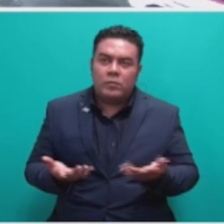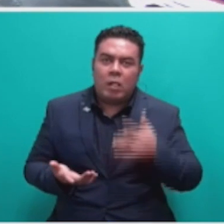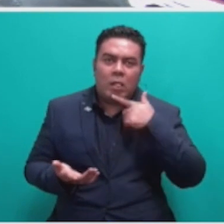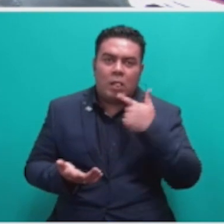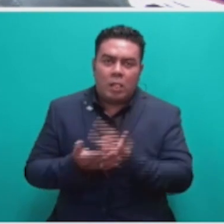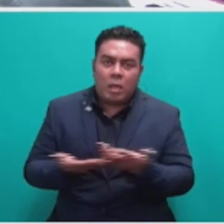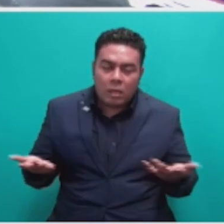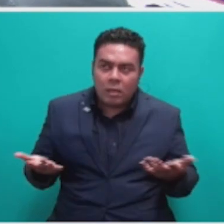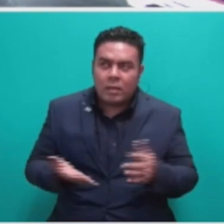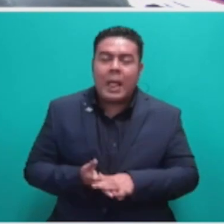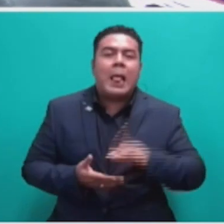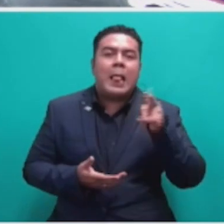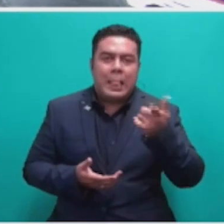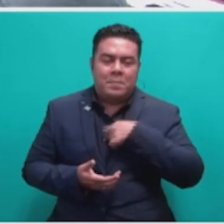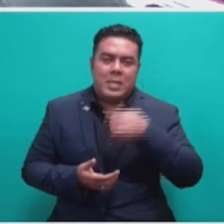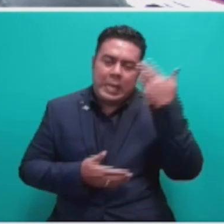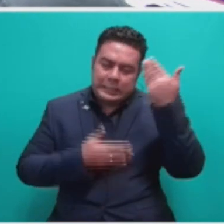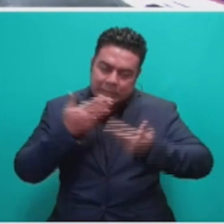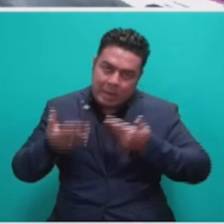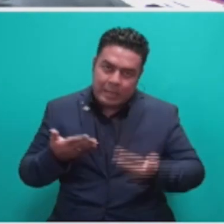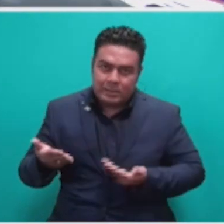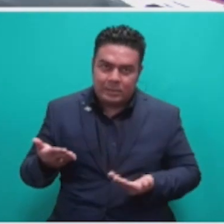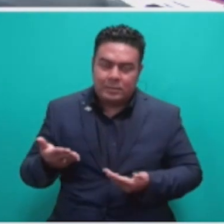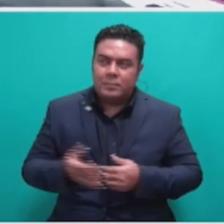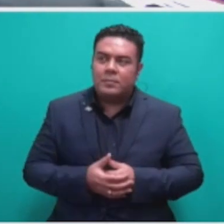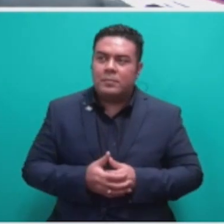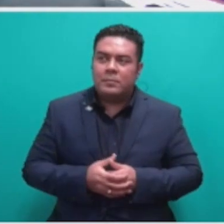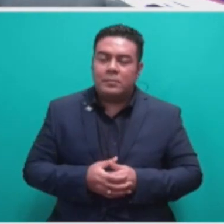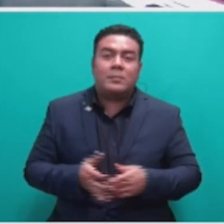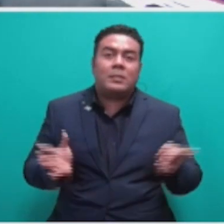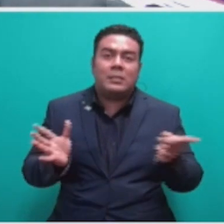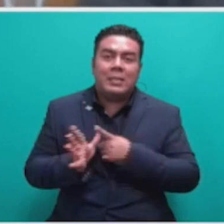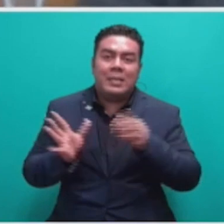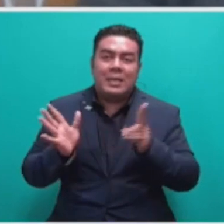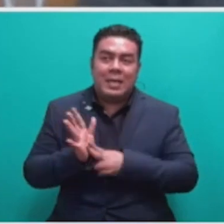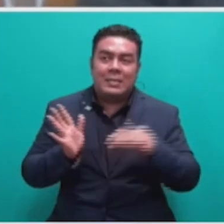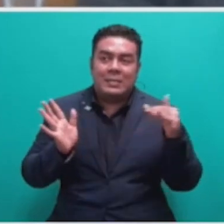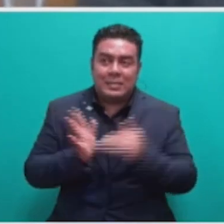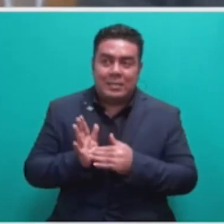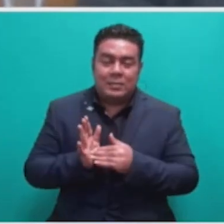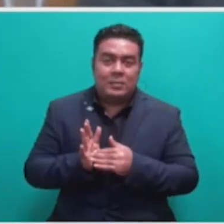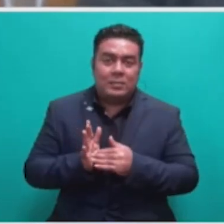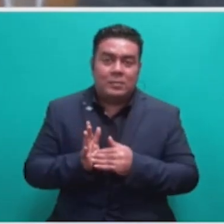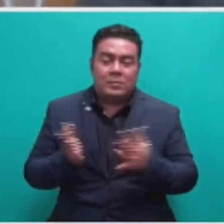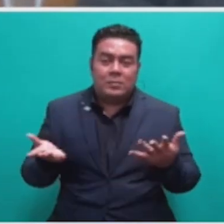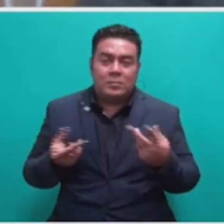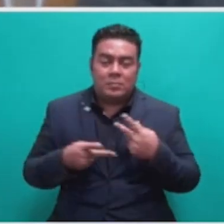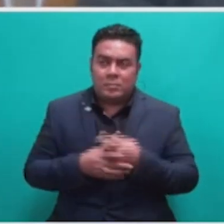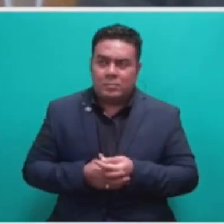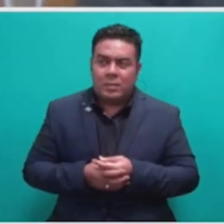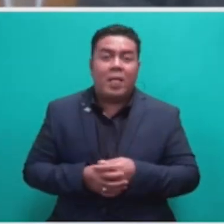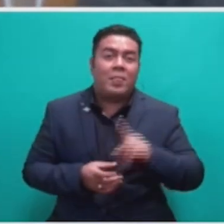Let me explain this. Since you raised the ANZ prediction,